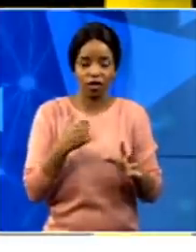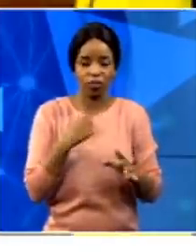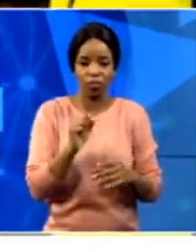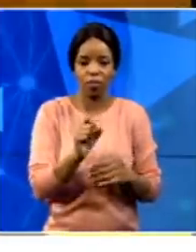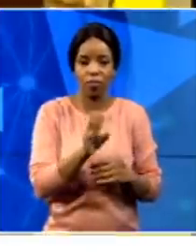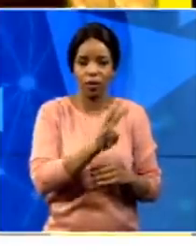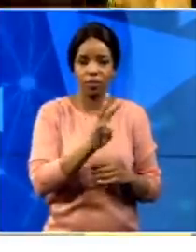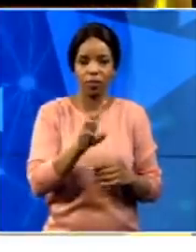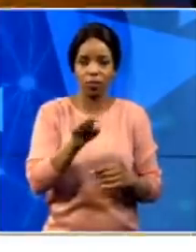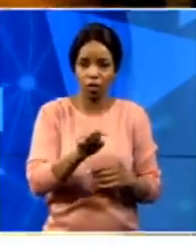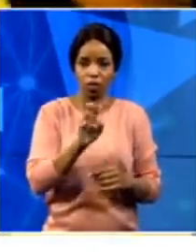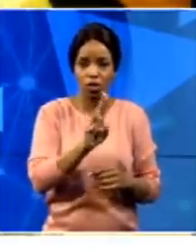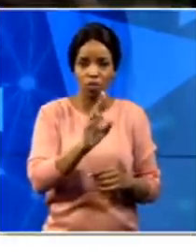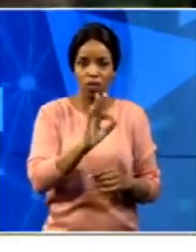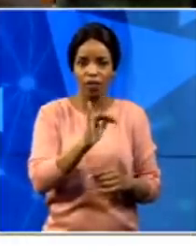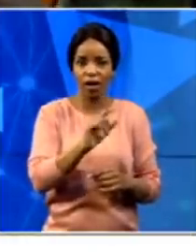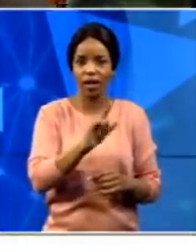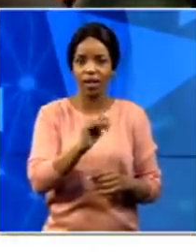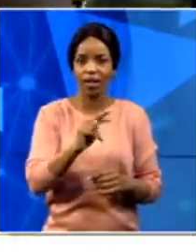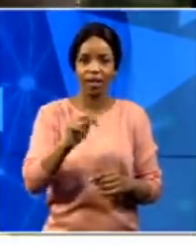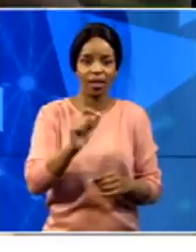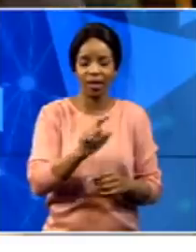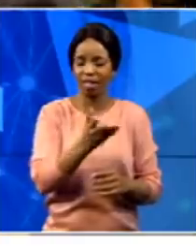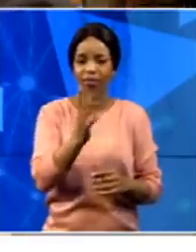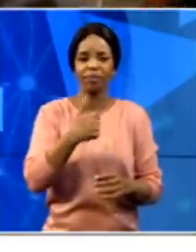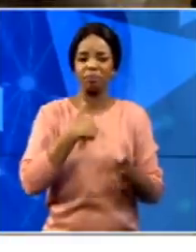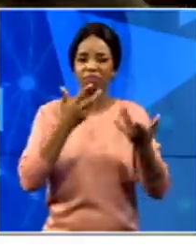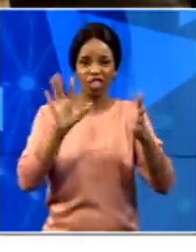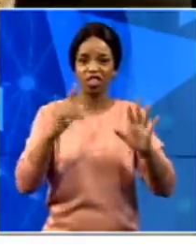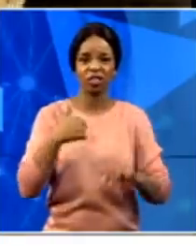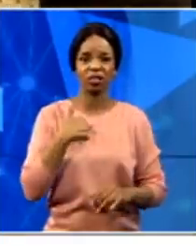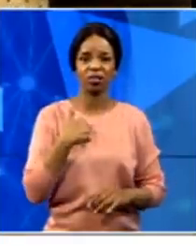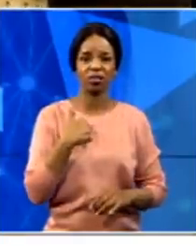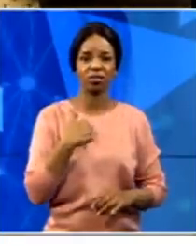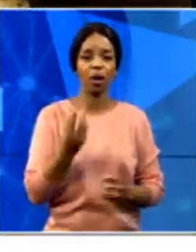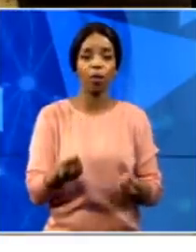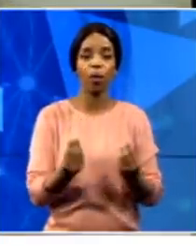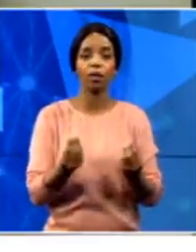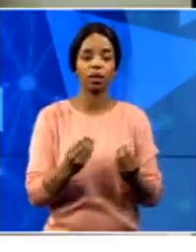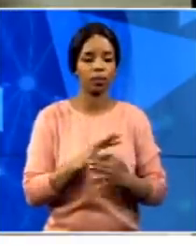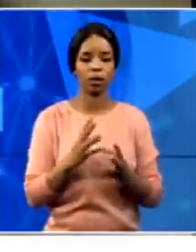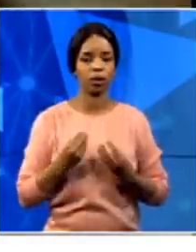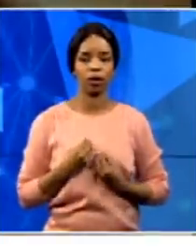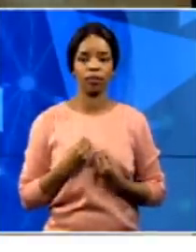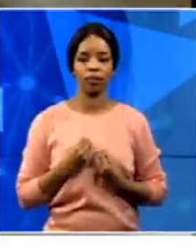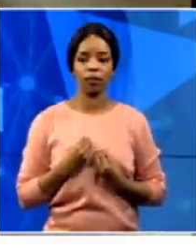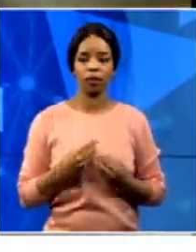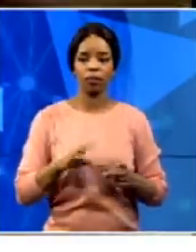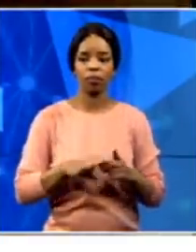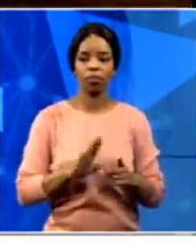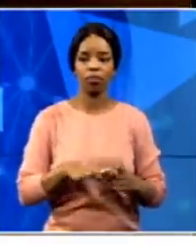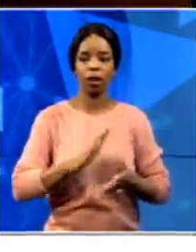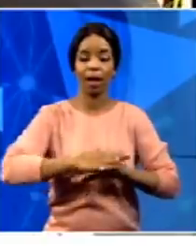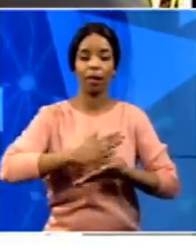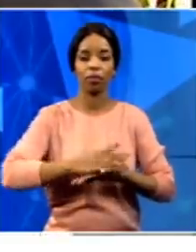www.ufiling.co. They want password and all that. I don't know. I don't have a laptop and I don't have website. So I asked somebody to